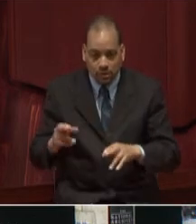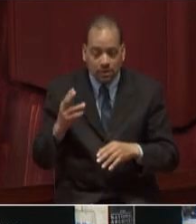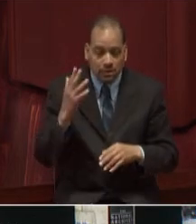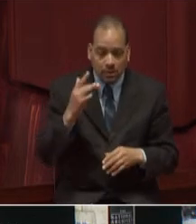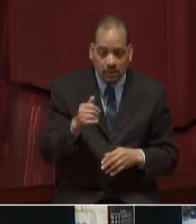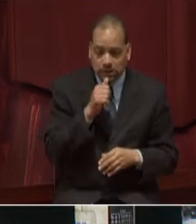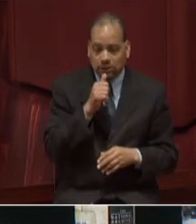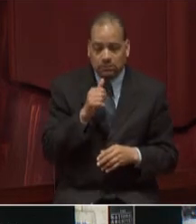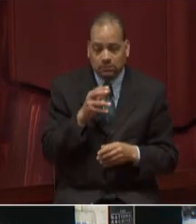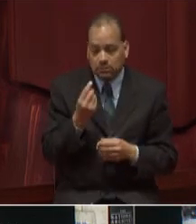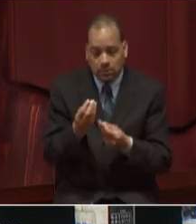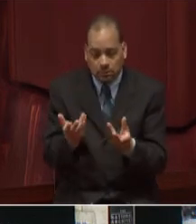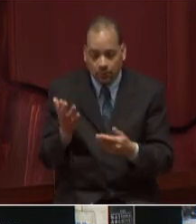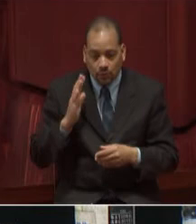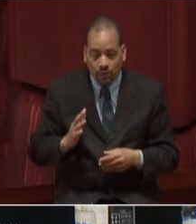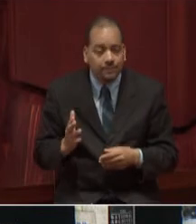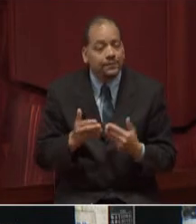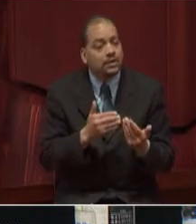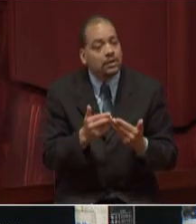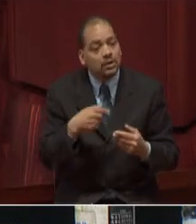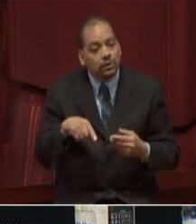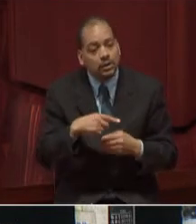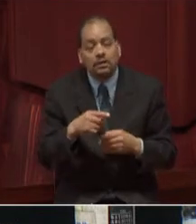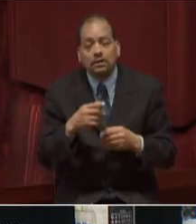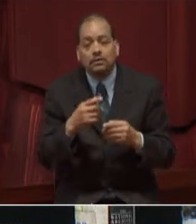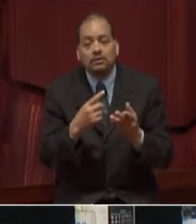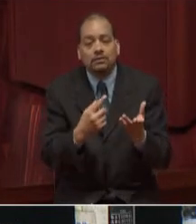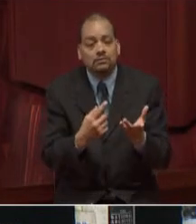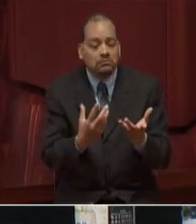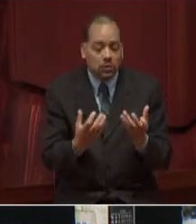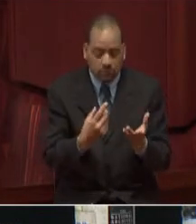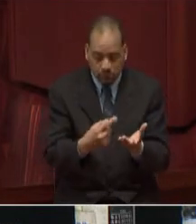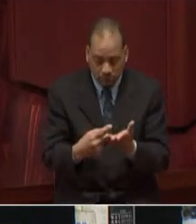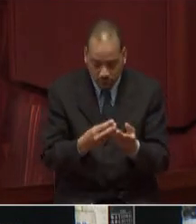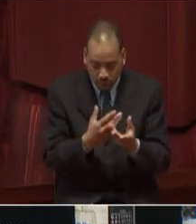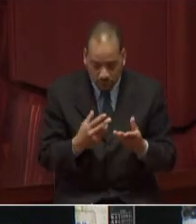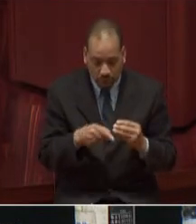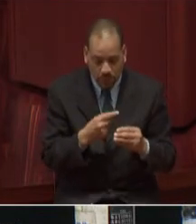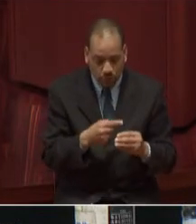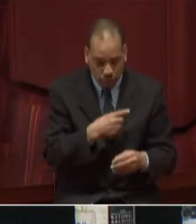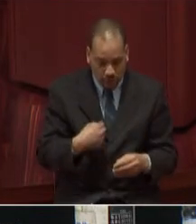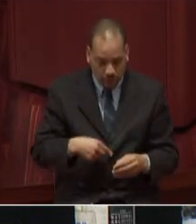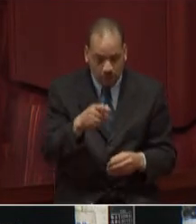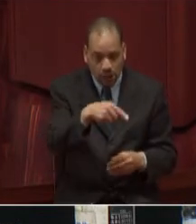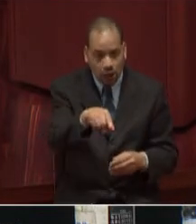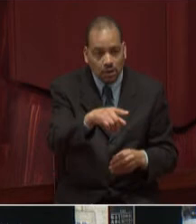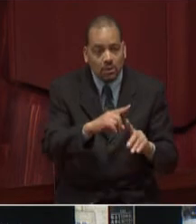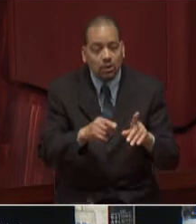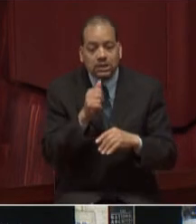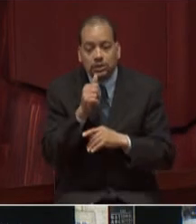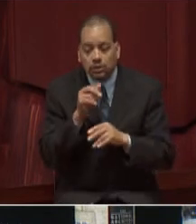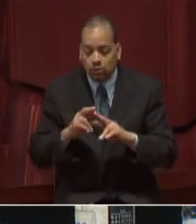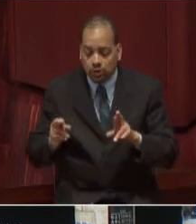China generally, even though we were secretly going to China in a few weeks. Nobody knew about it, but we could still ask, as a general proposition, the president would like to know